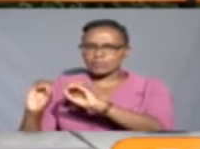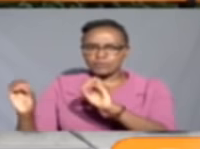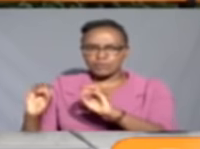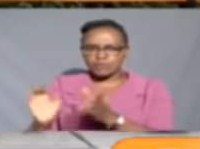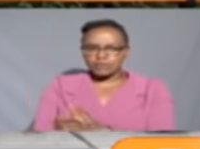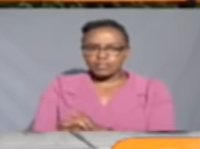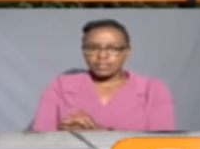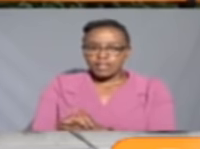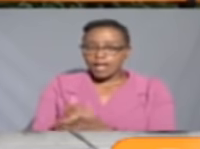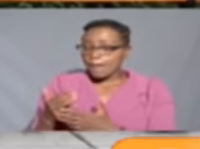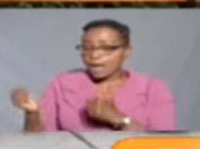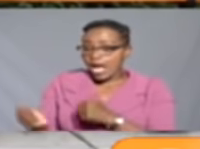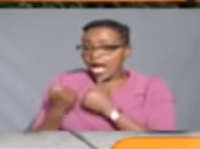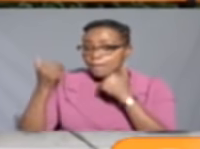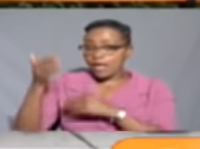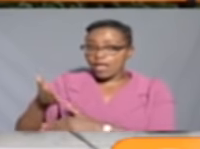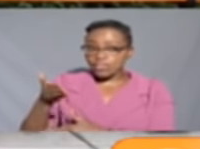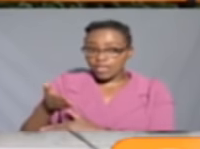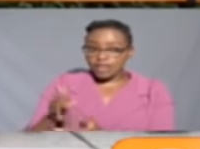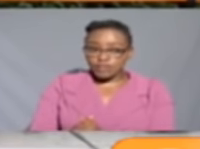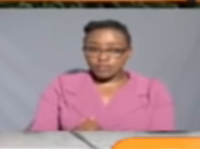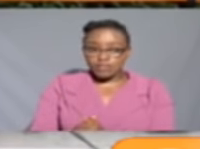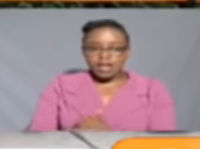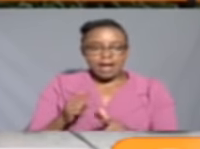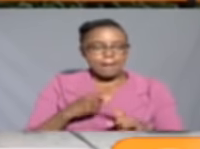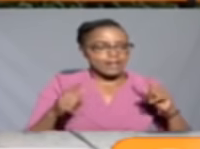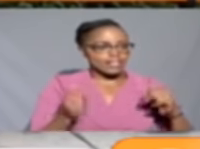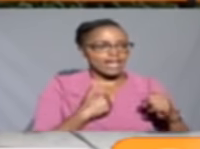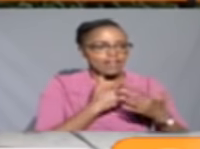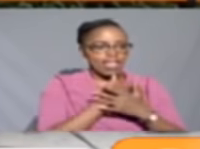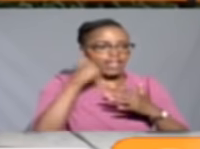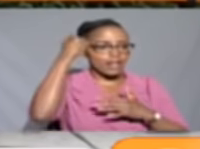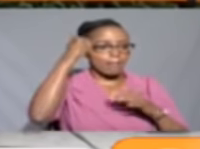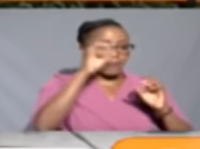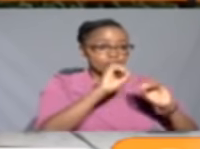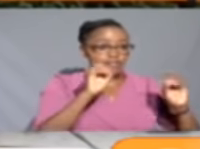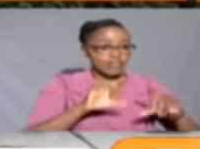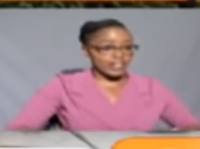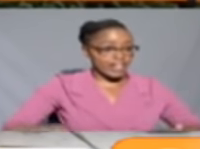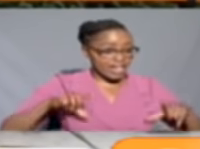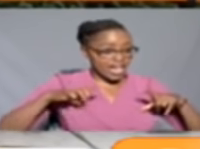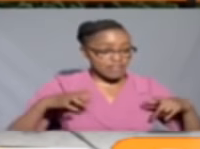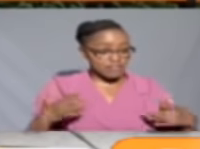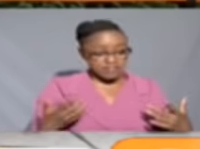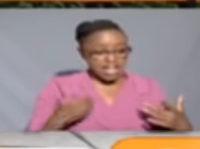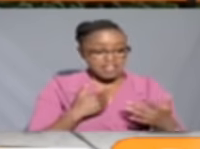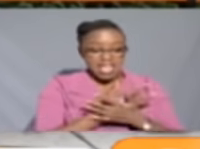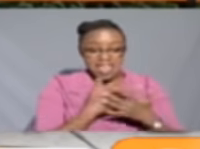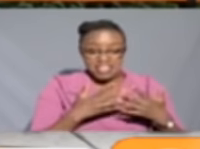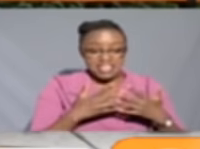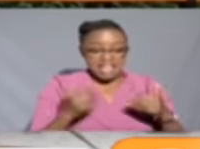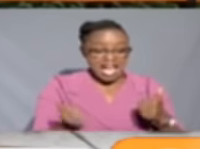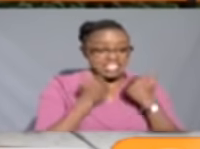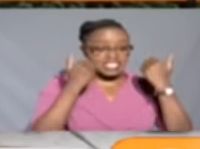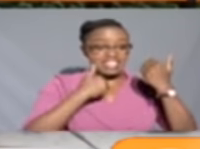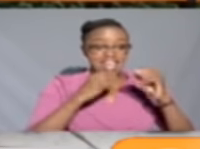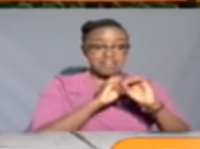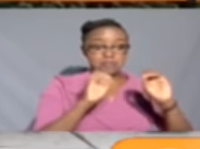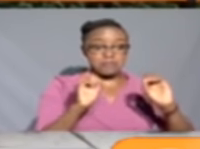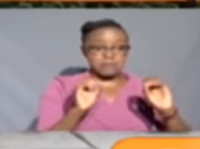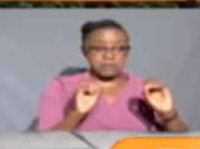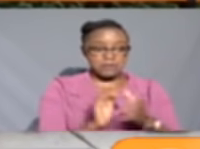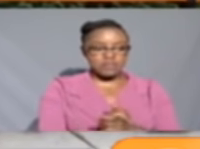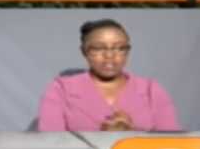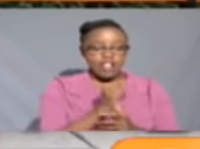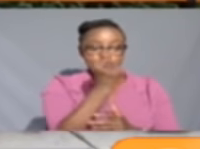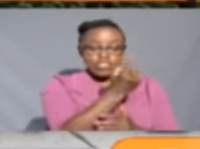I just happened to be on that flight. There are no coincidences in politics. Or in life. Yes. Remember? No.